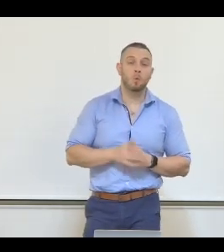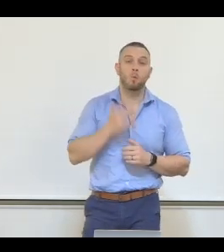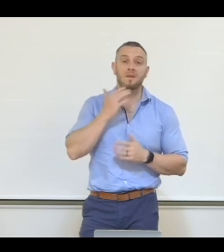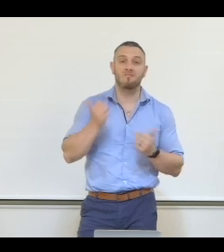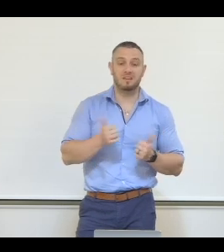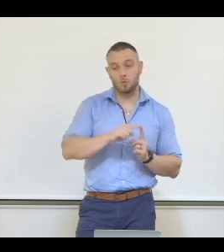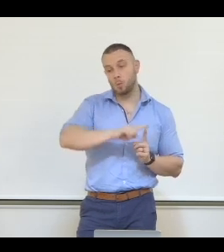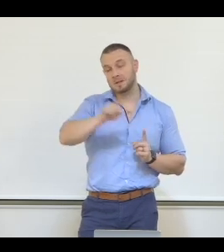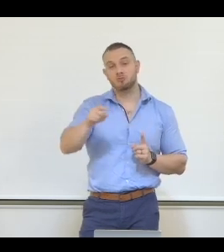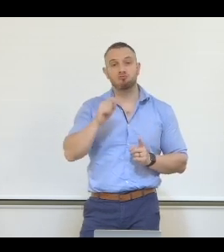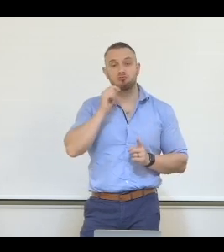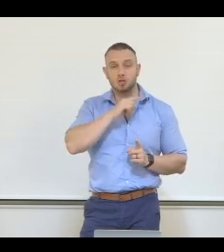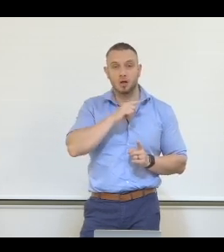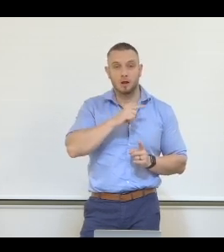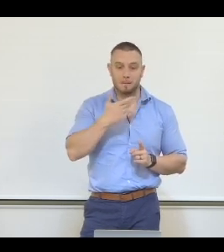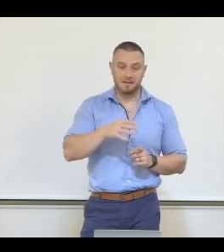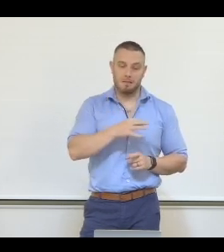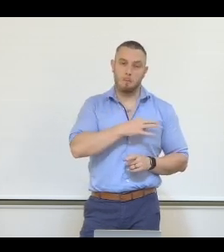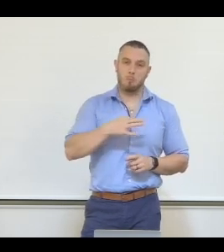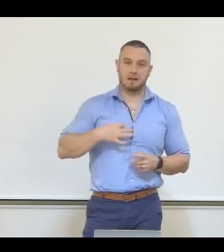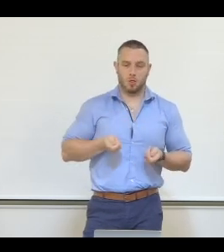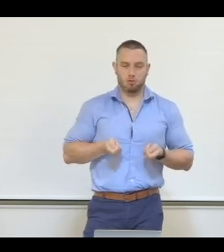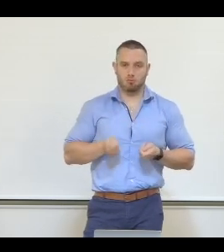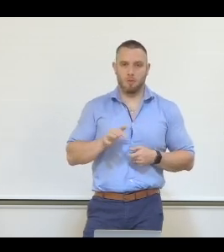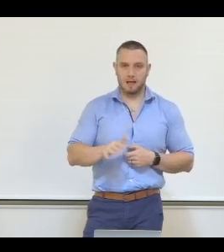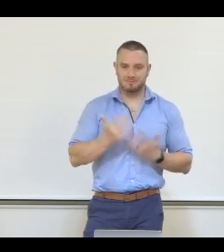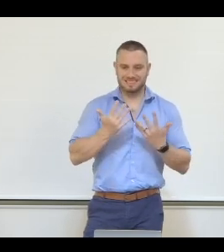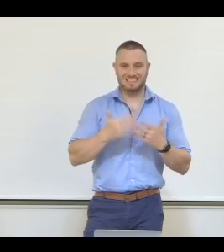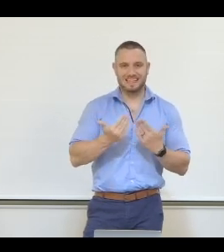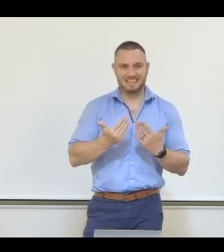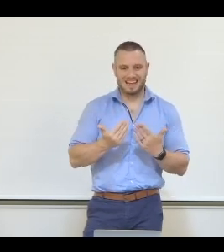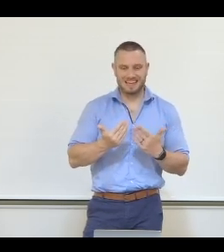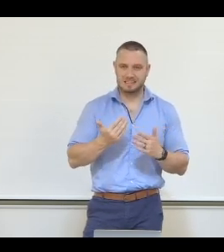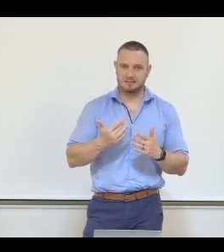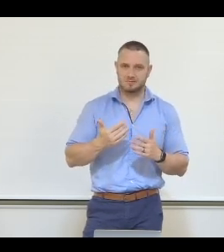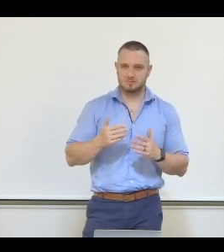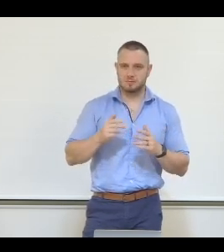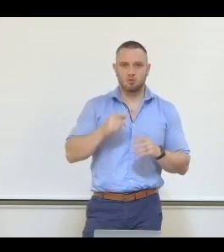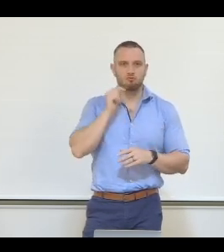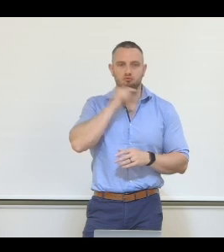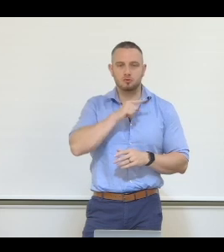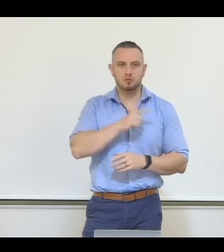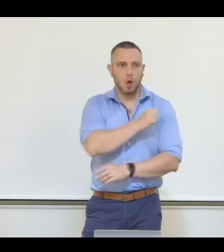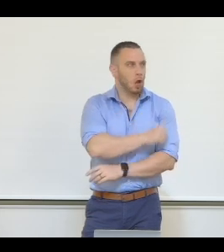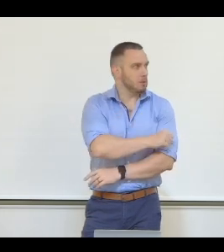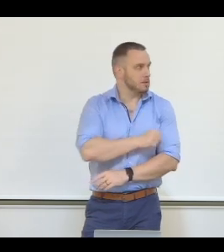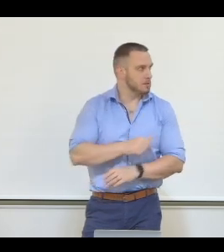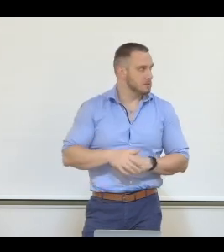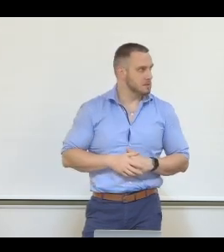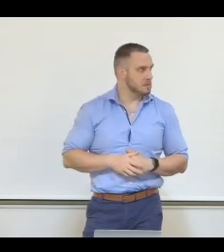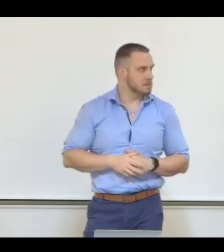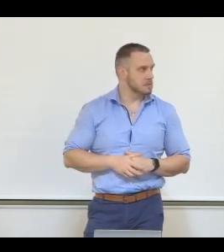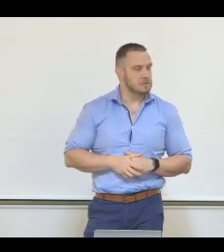to Russia to do the medical control over there, 10 days in a Russian hospital. Not always the